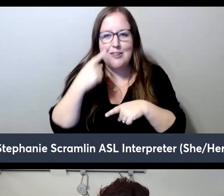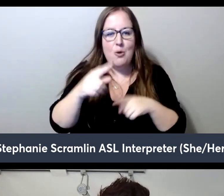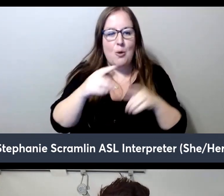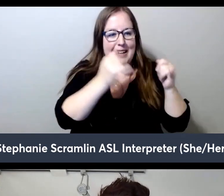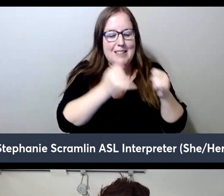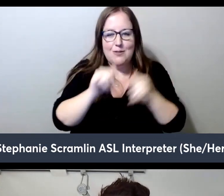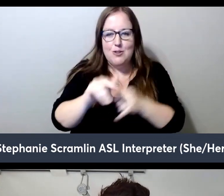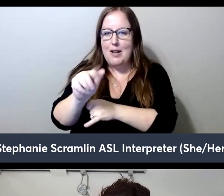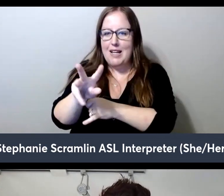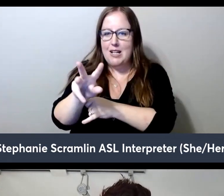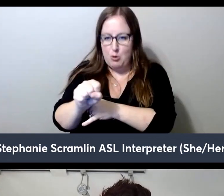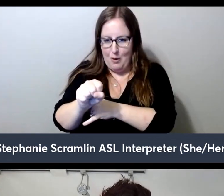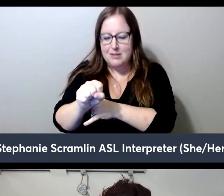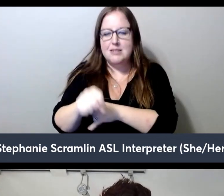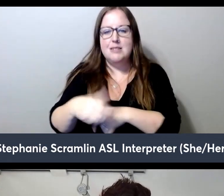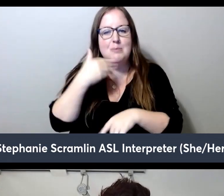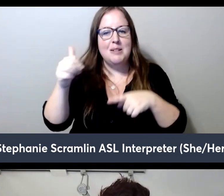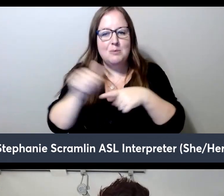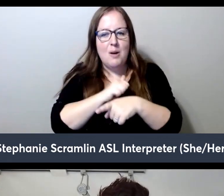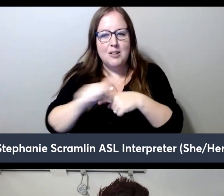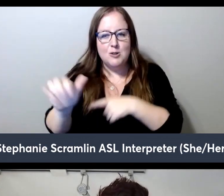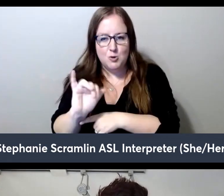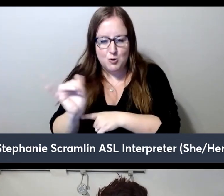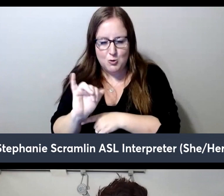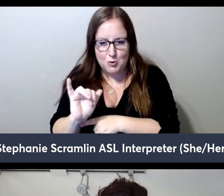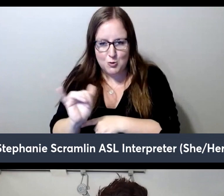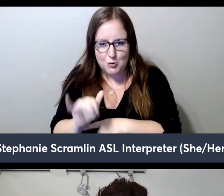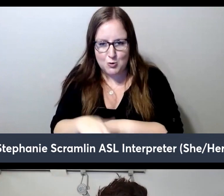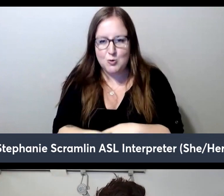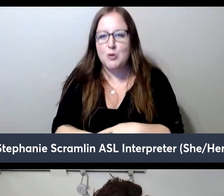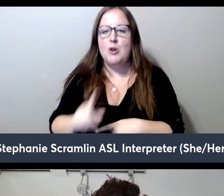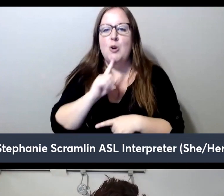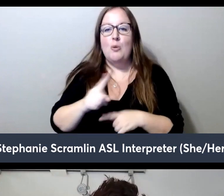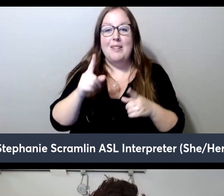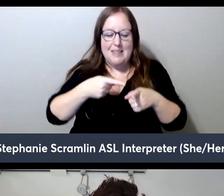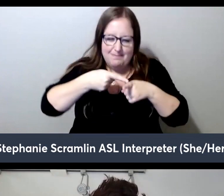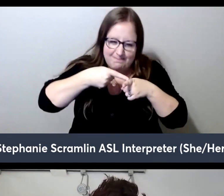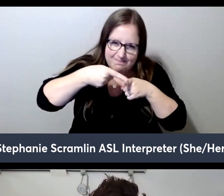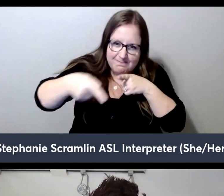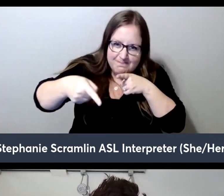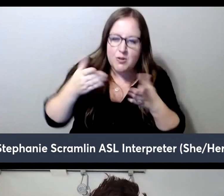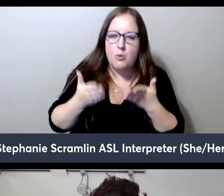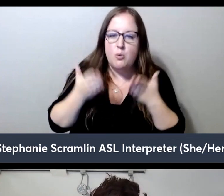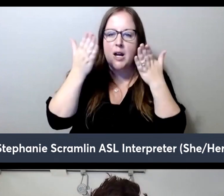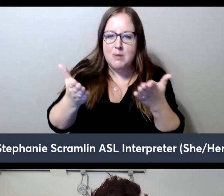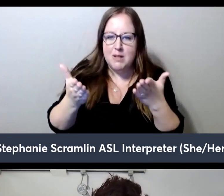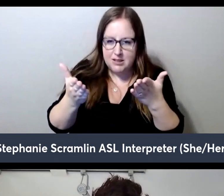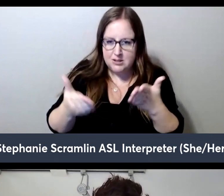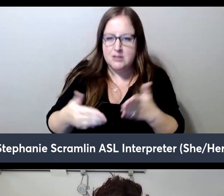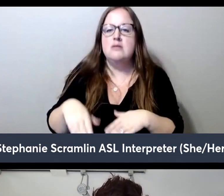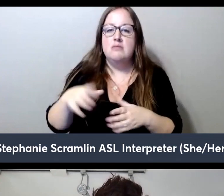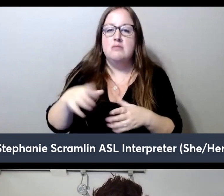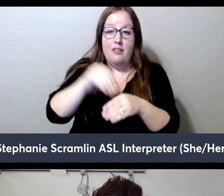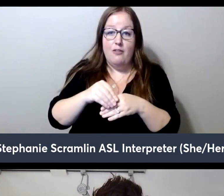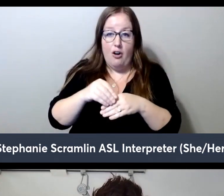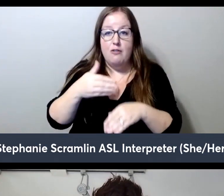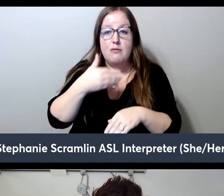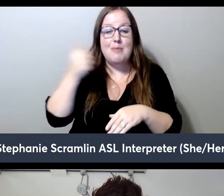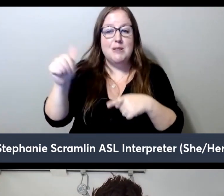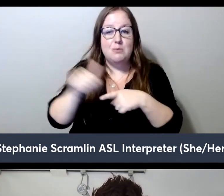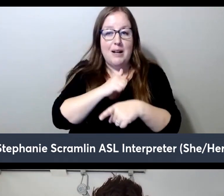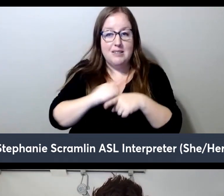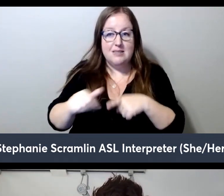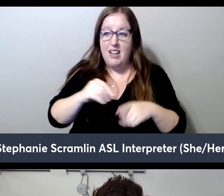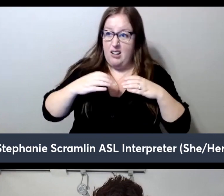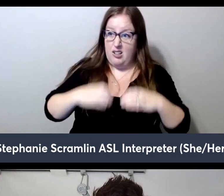best practice guidance. Domain specialized recommendation services also provide best practice guidance, and customers also receive best